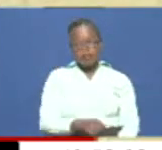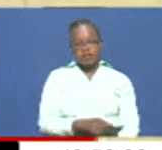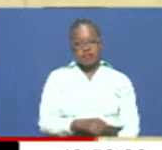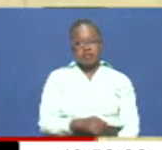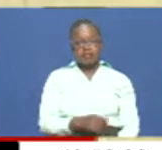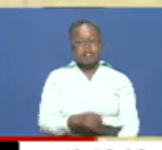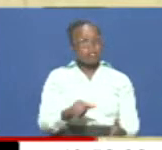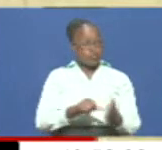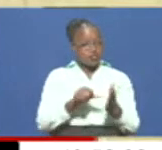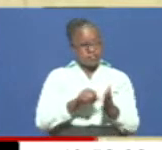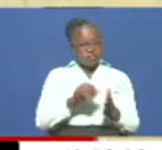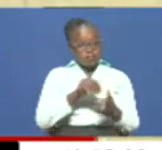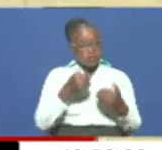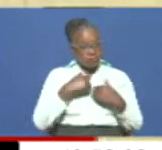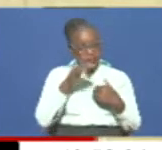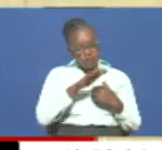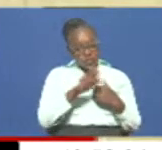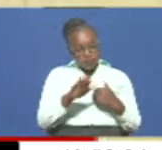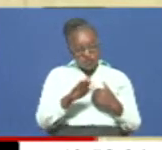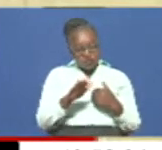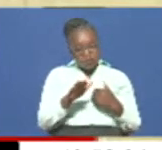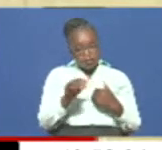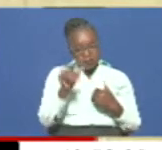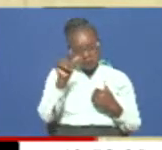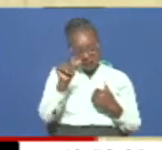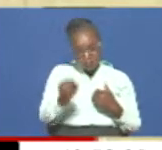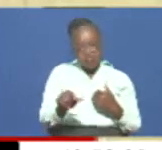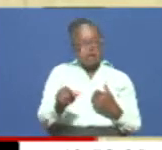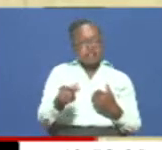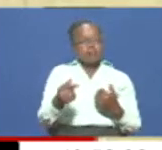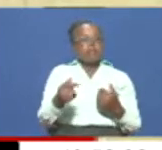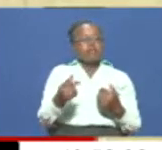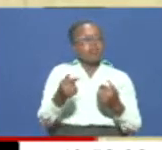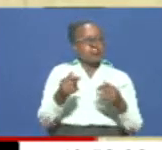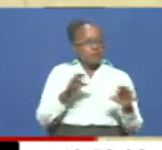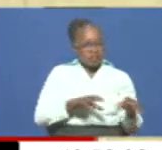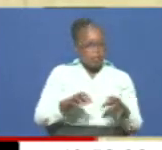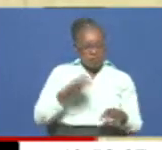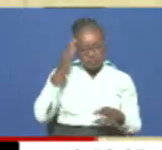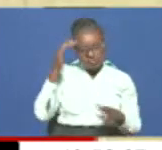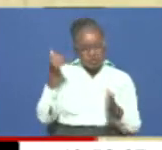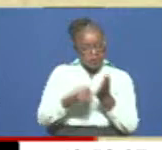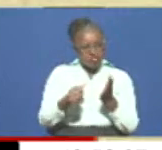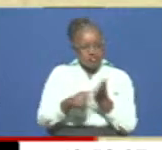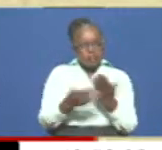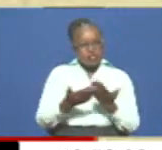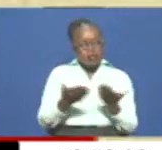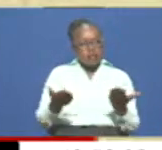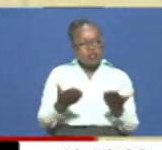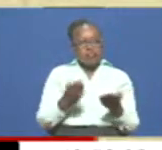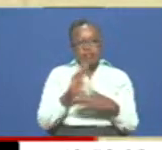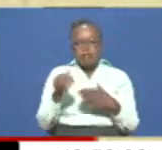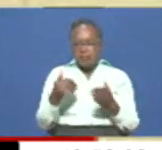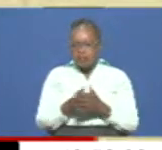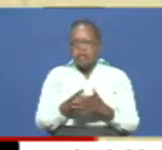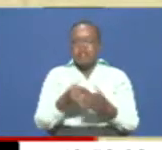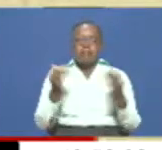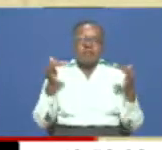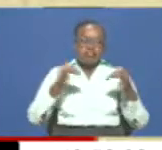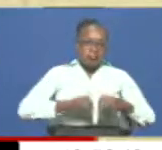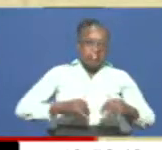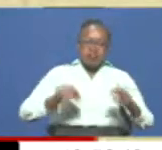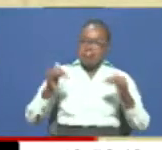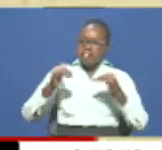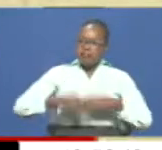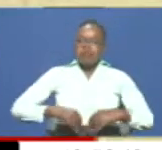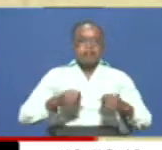them. The person who wears the shoe knows where it hurts, it pinches. So they are the ones now to tell us exactly, despite all the seminars we have had, because most of them have